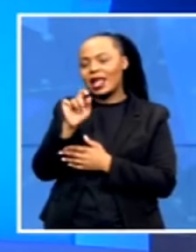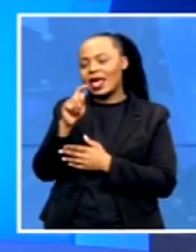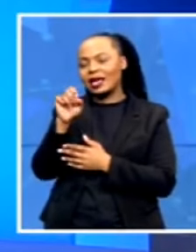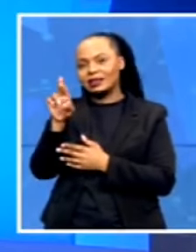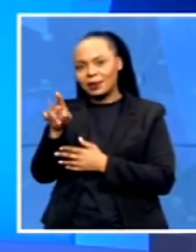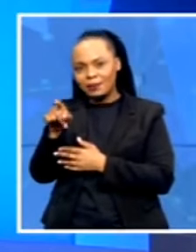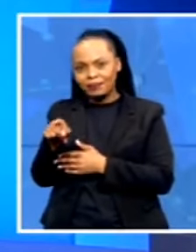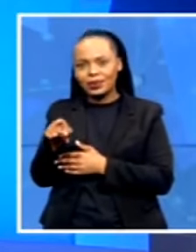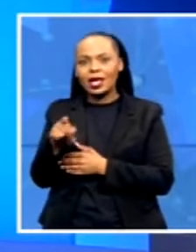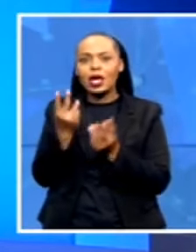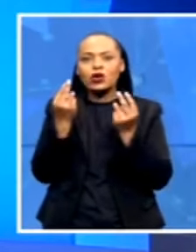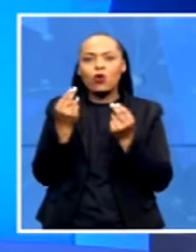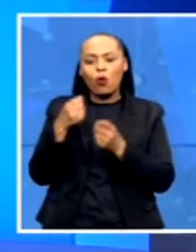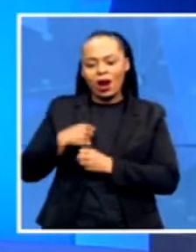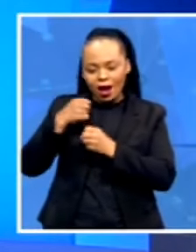someone